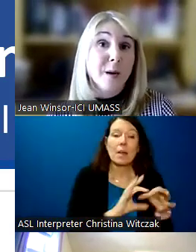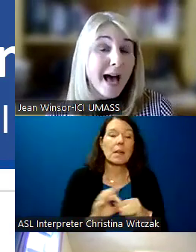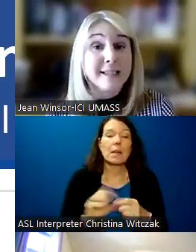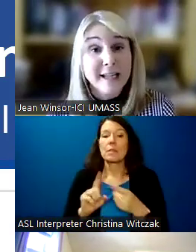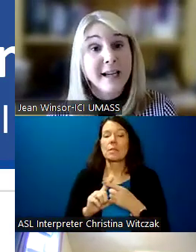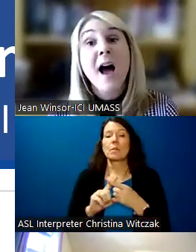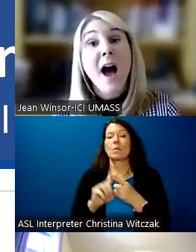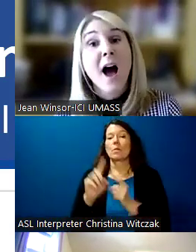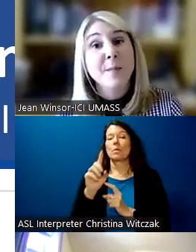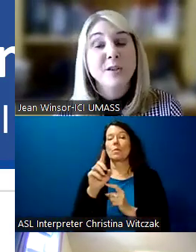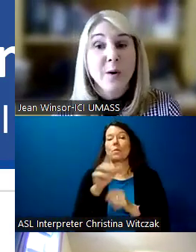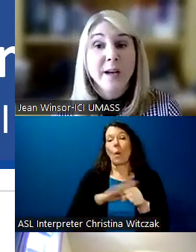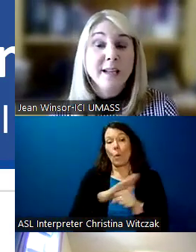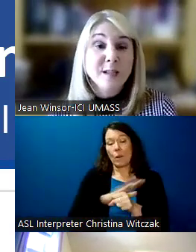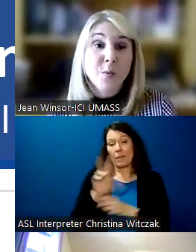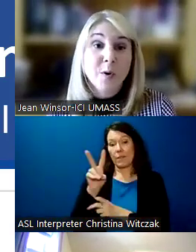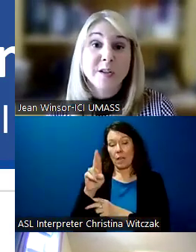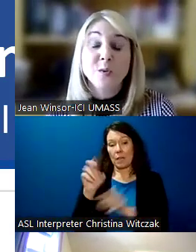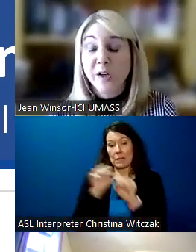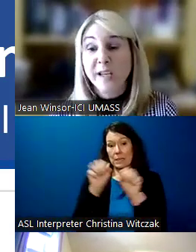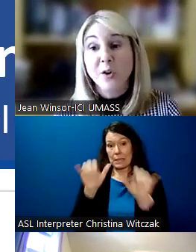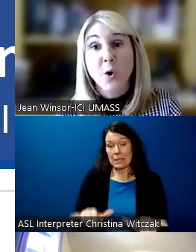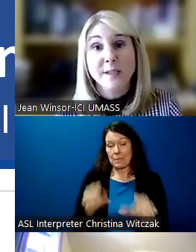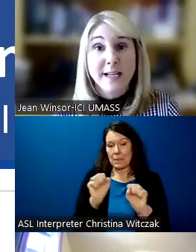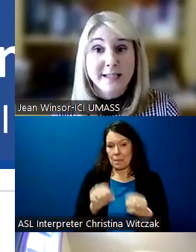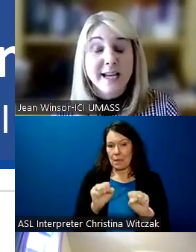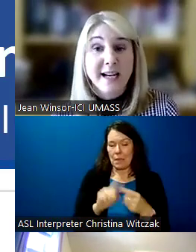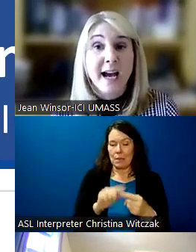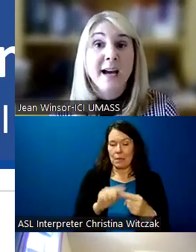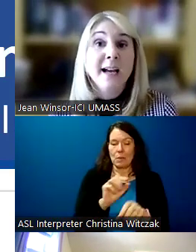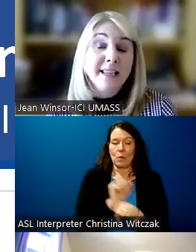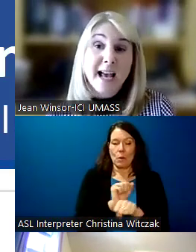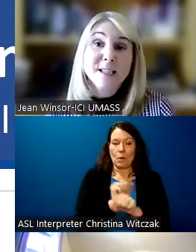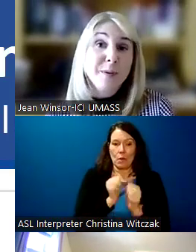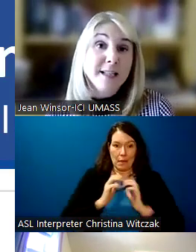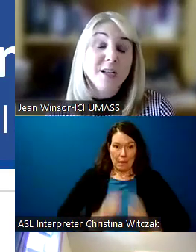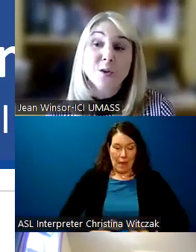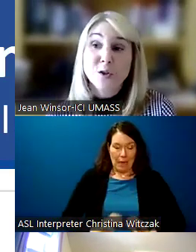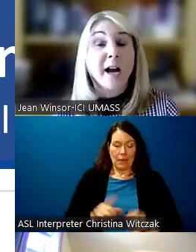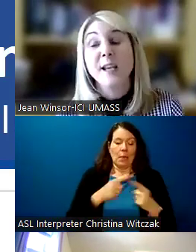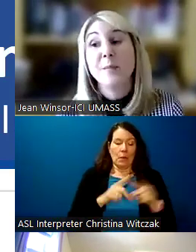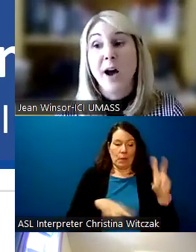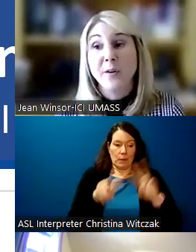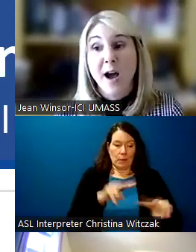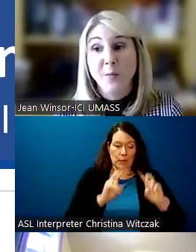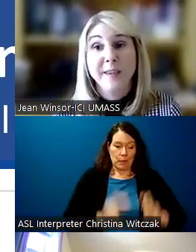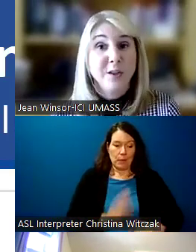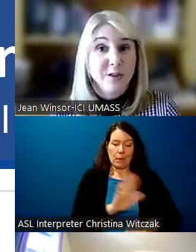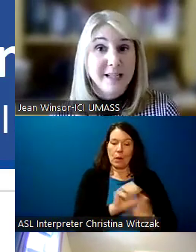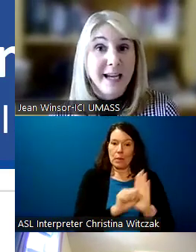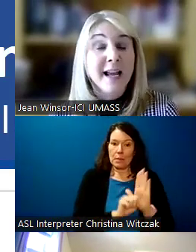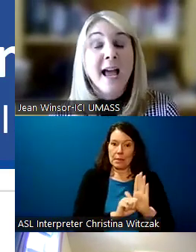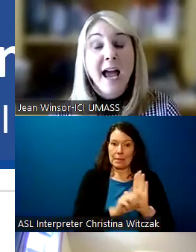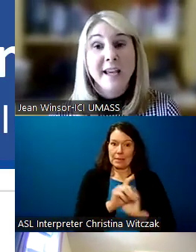systems capacity. And so I think it's important as you look at your own state's data, that that's a piece that you're talking about within